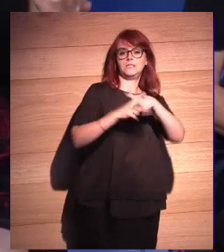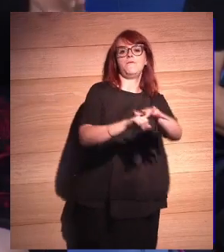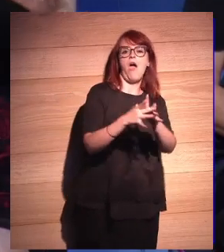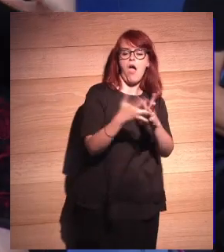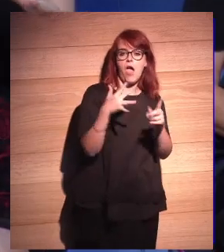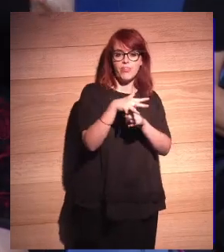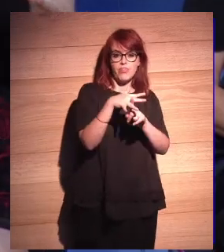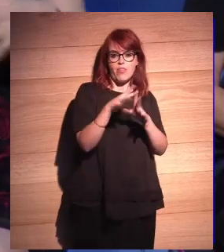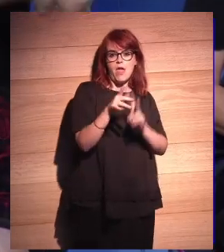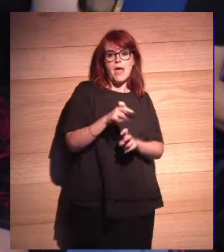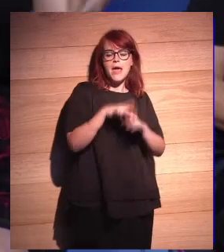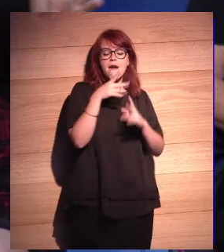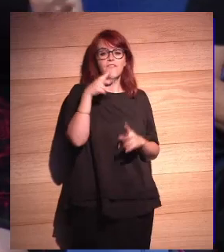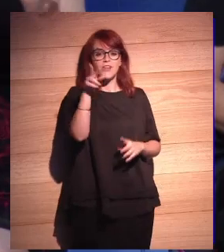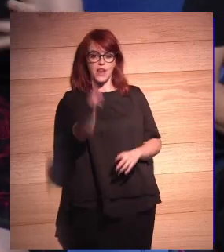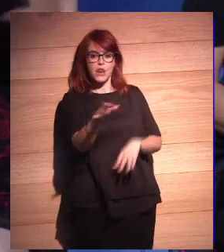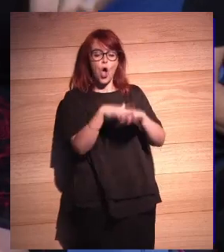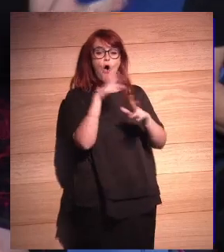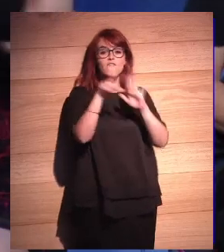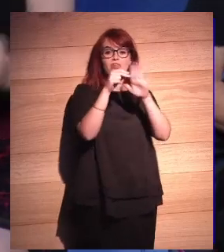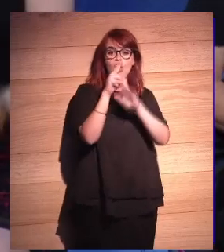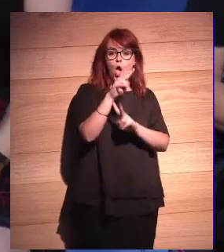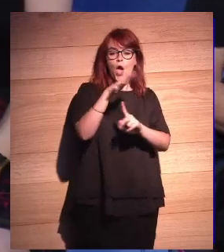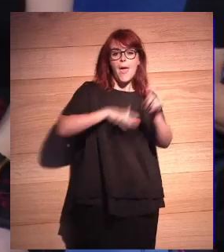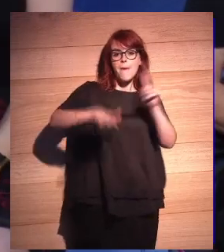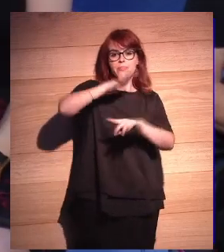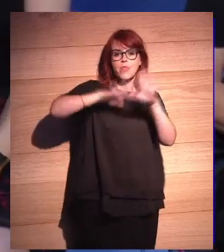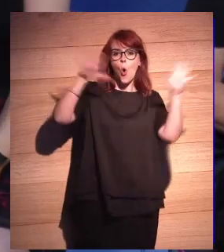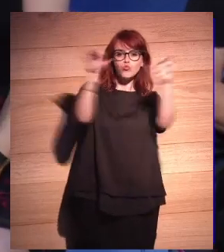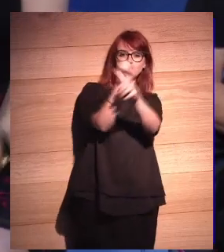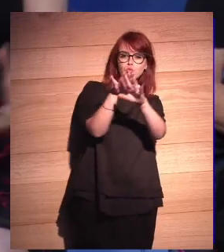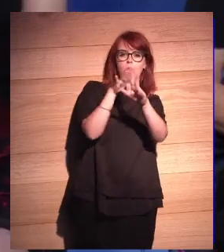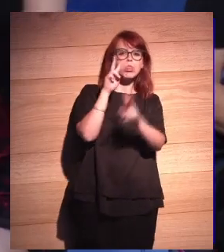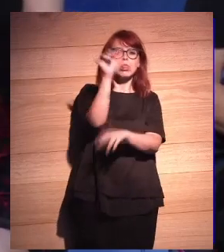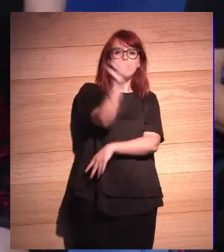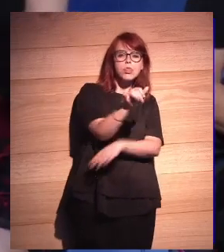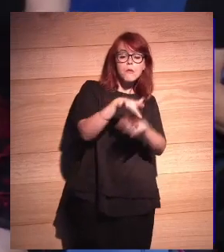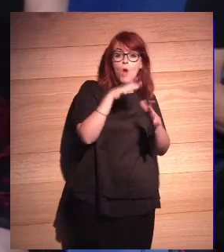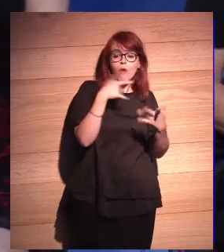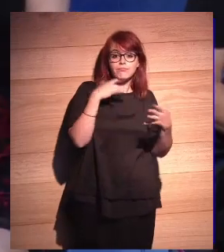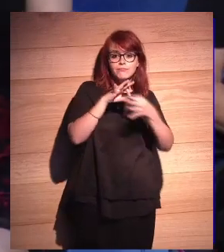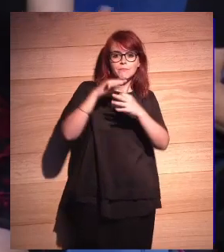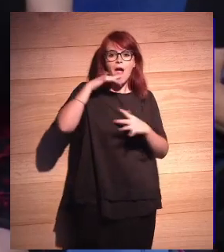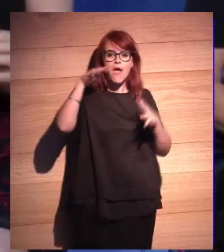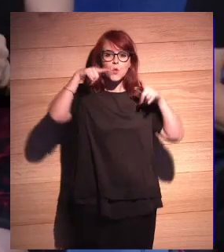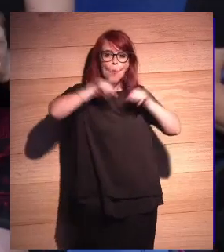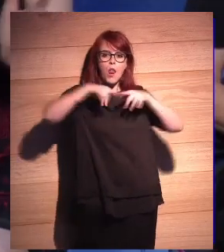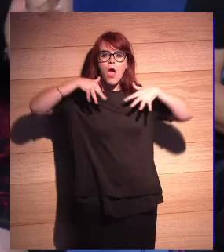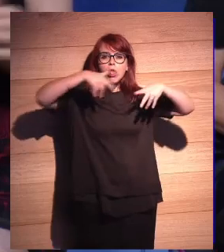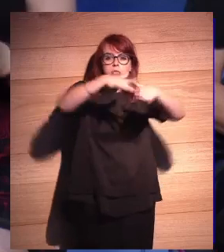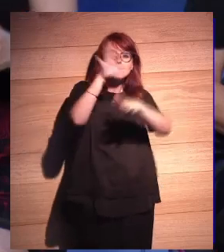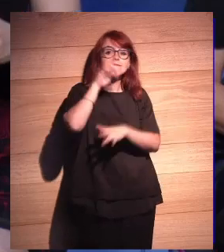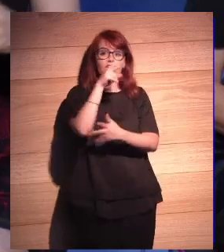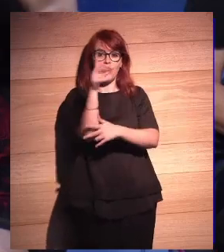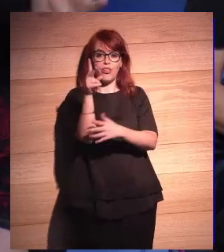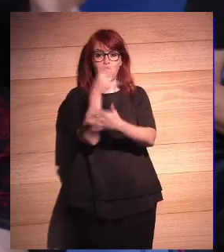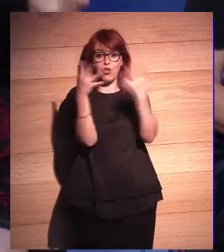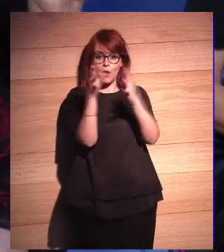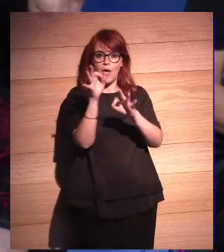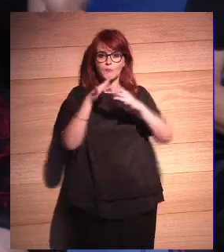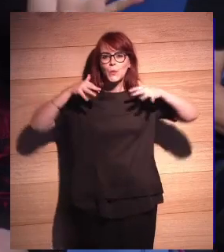will feel attracted by paintings. But nowadays, people are more attracted to